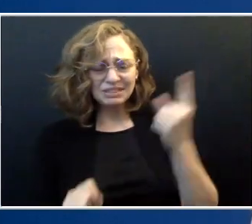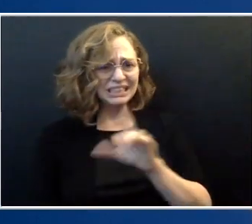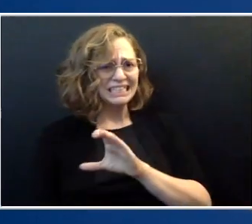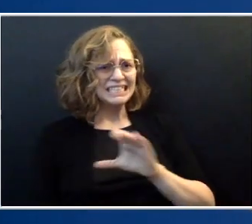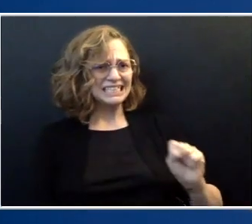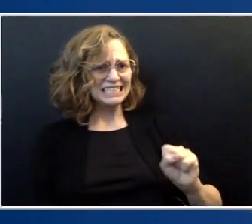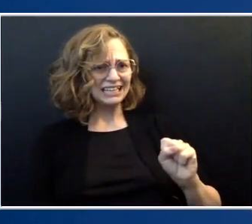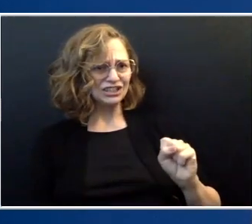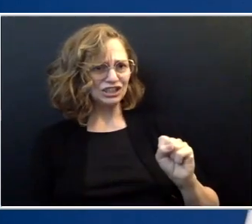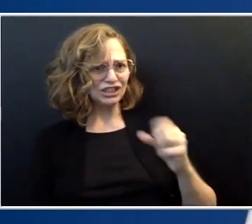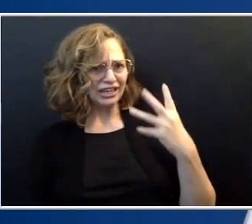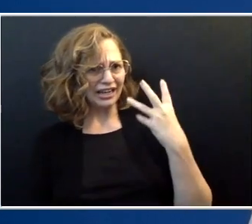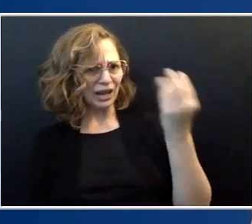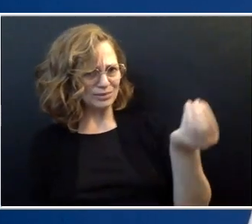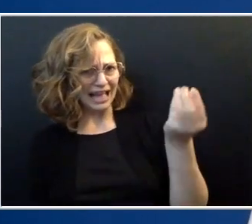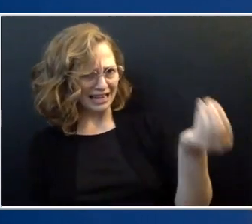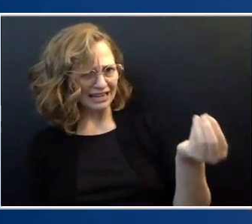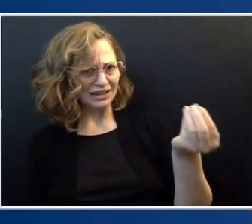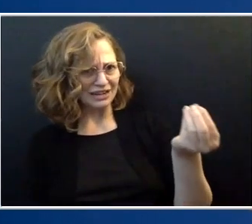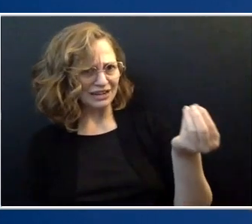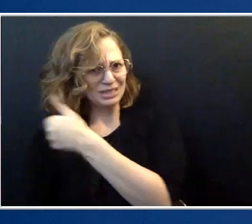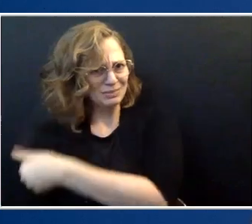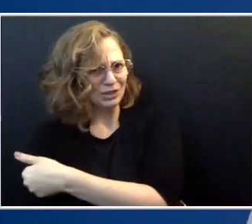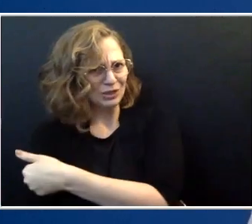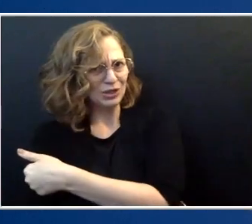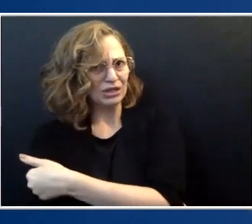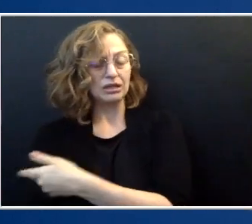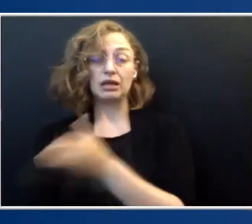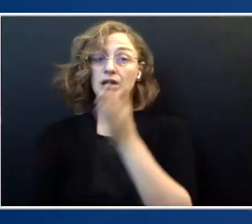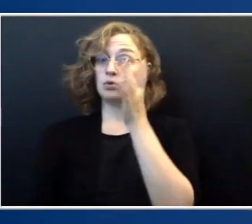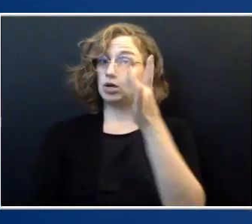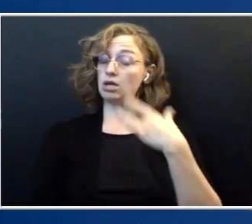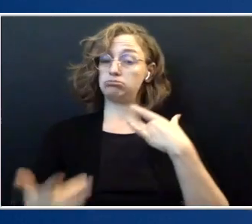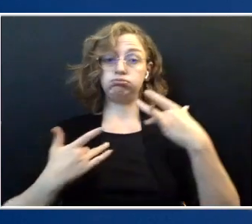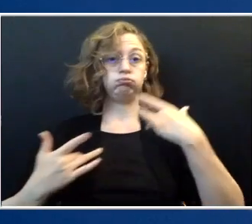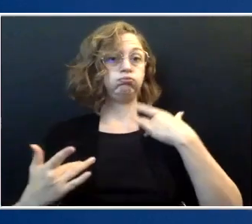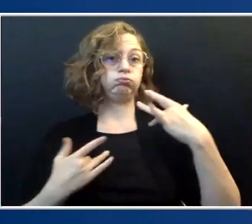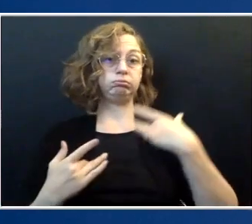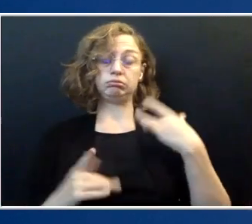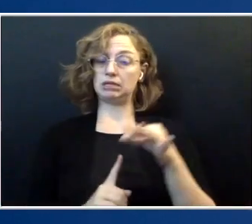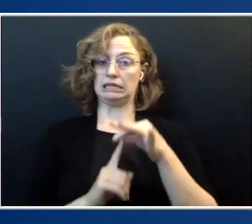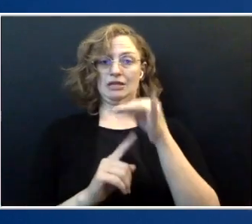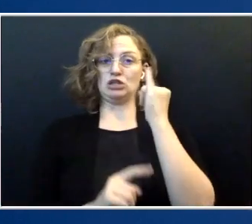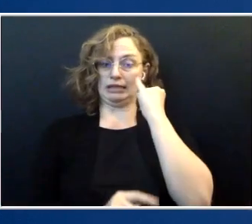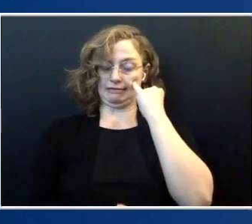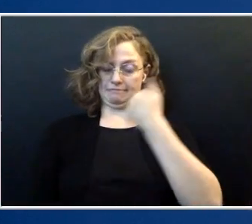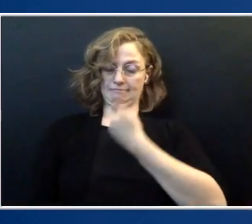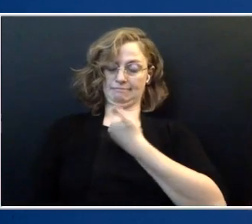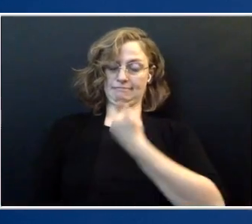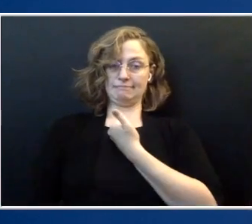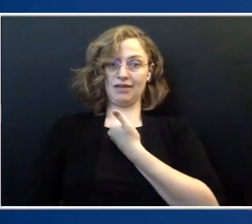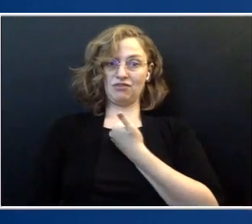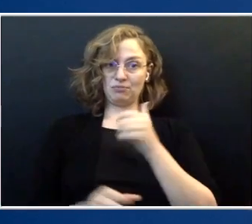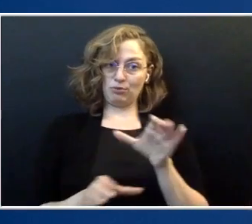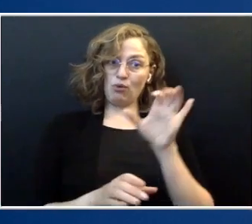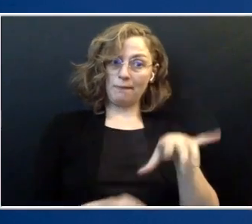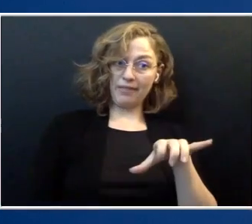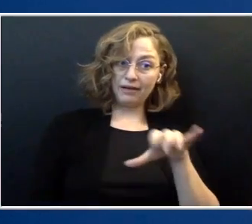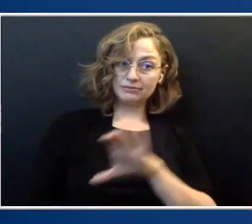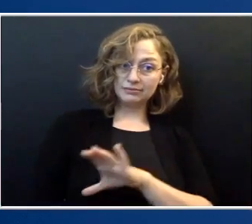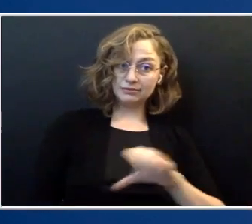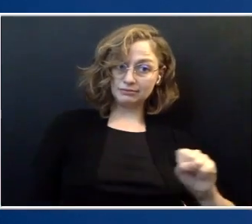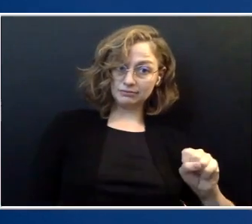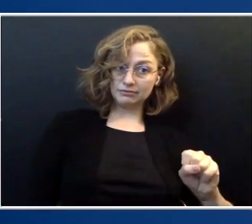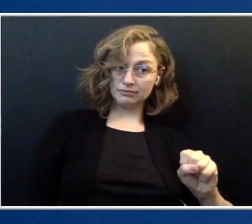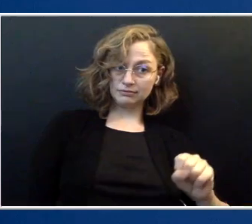great concern, especially if I was the one doing them. You know, what's nice about being in the hospital is these C-sections